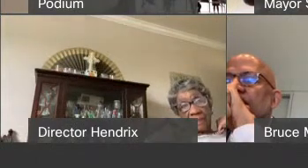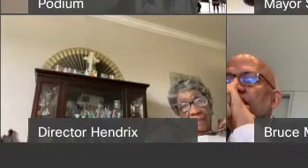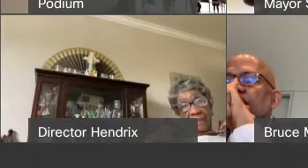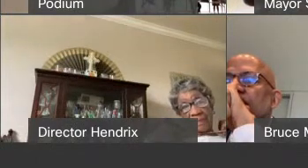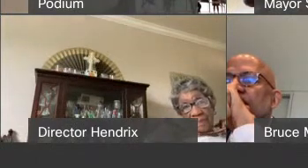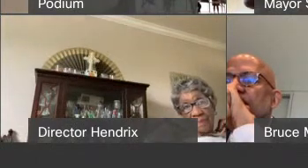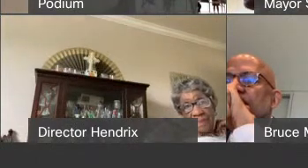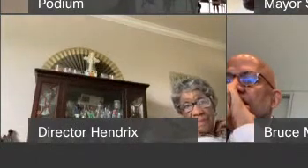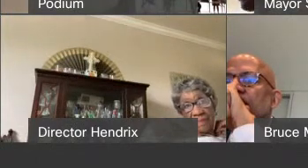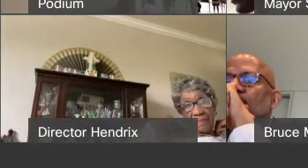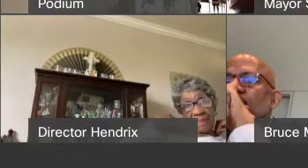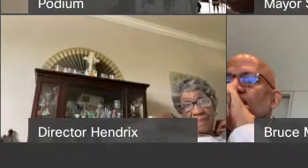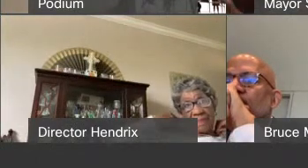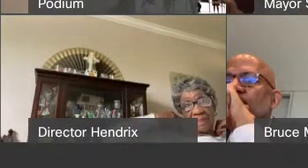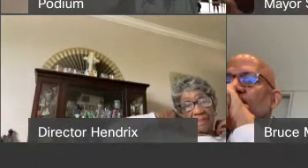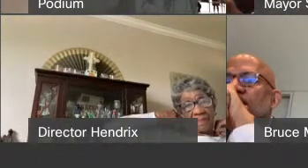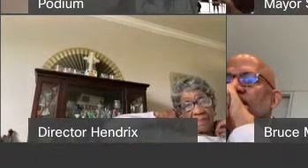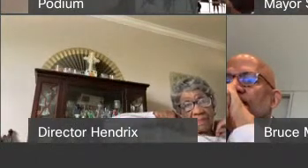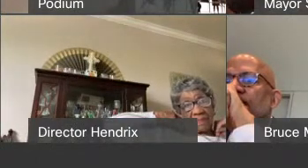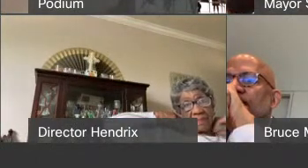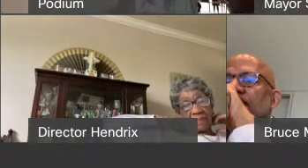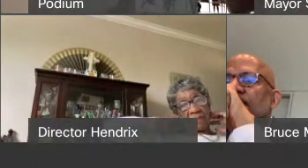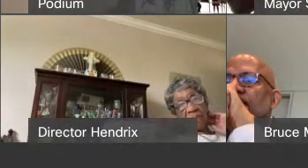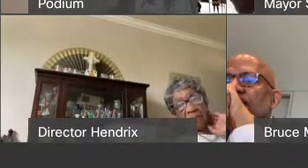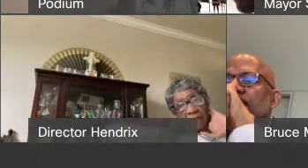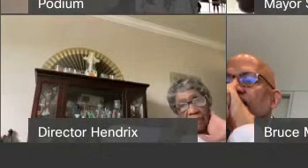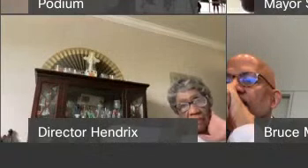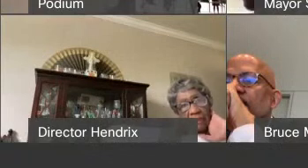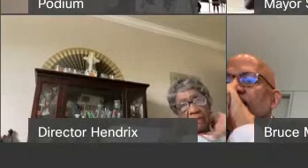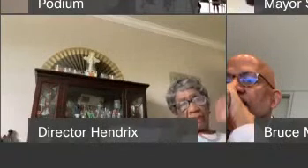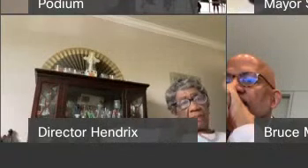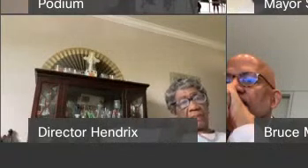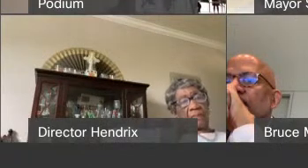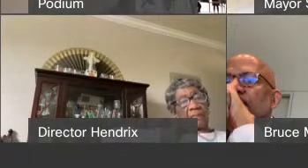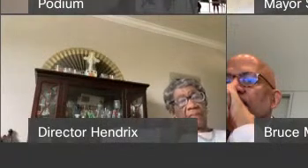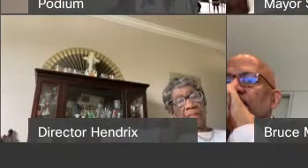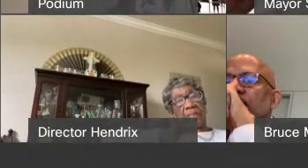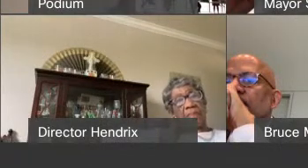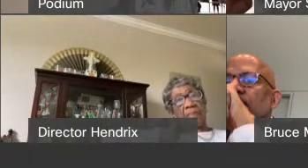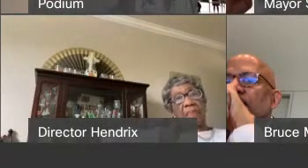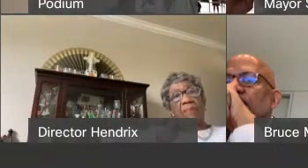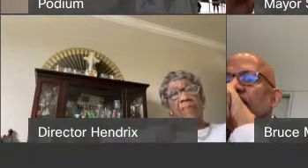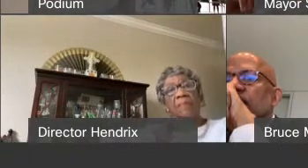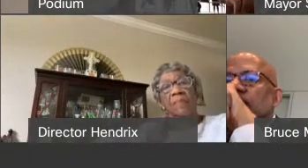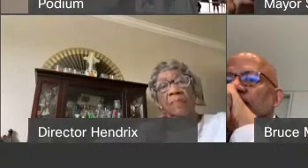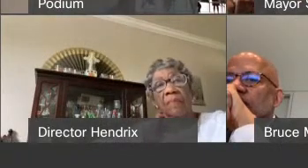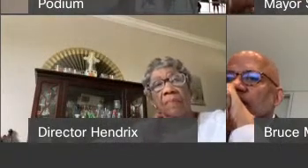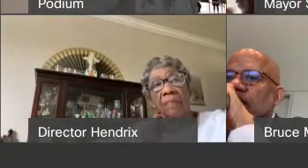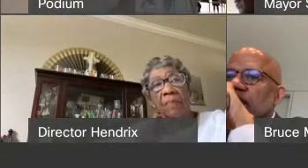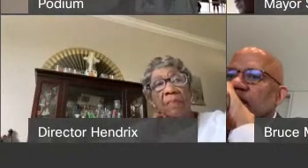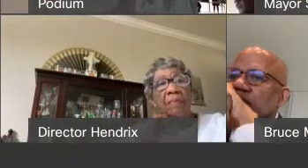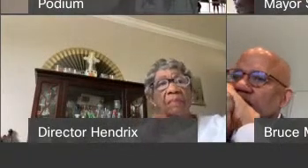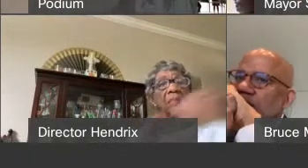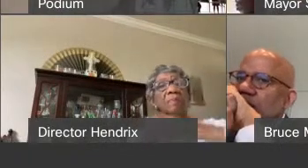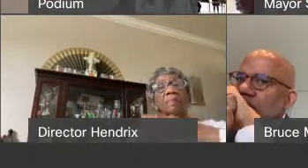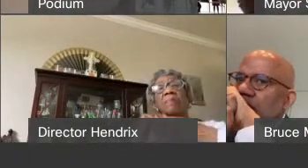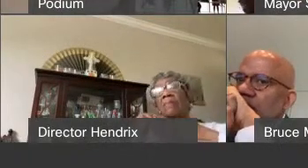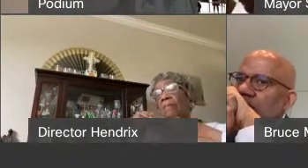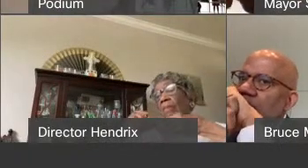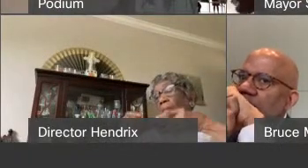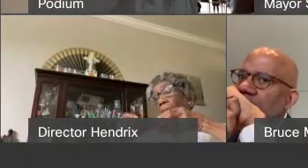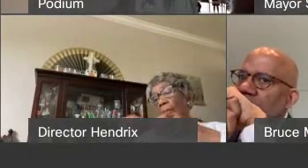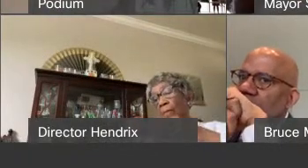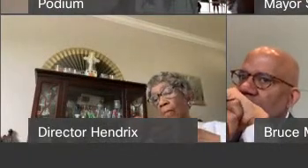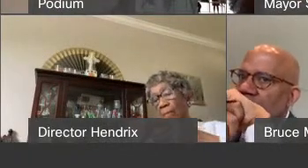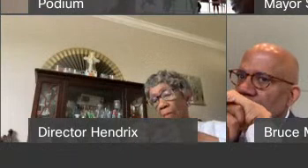the reason why that was added because we've been responsive to the people of Little Rock and you can check out the agenda on littlerock.gov and you can